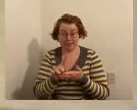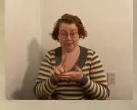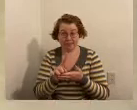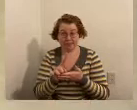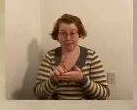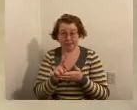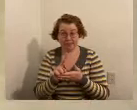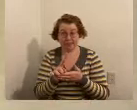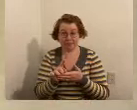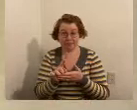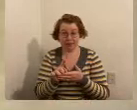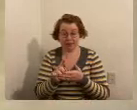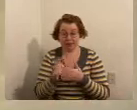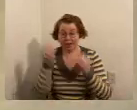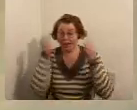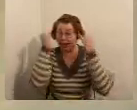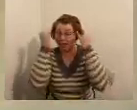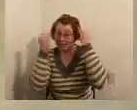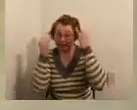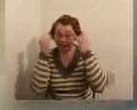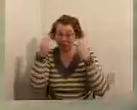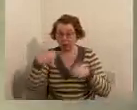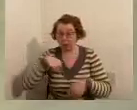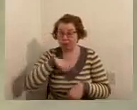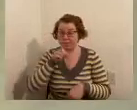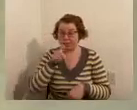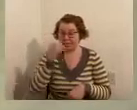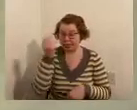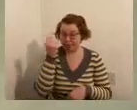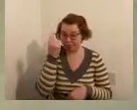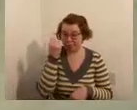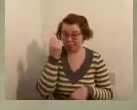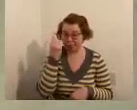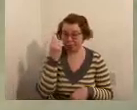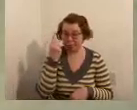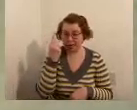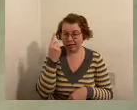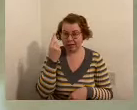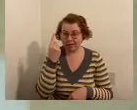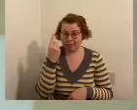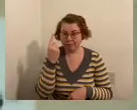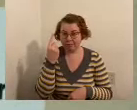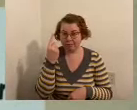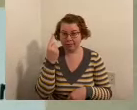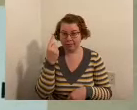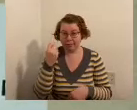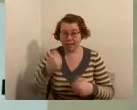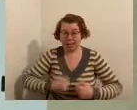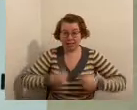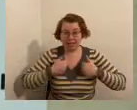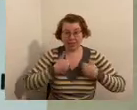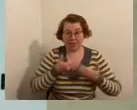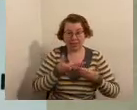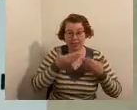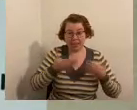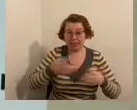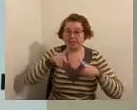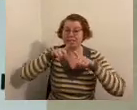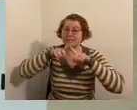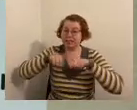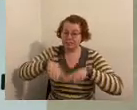And the main idea that we need to know is that living